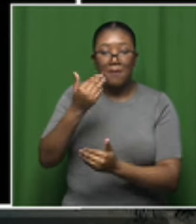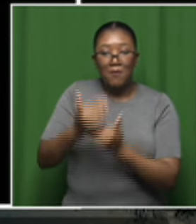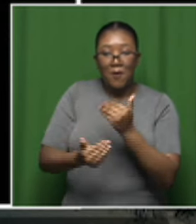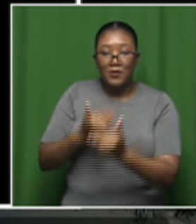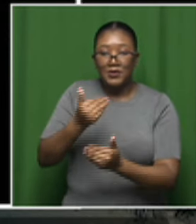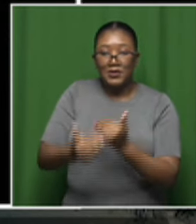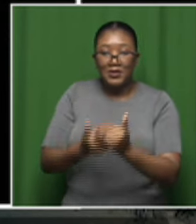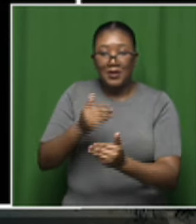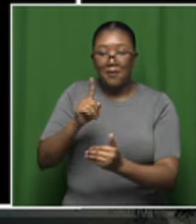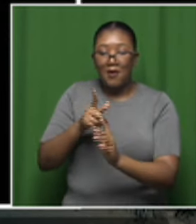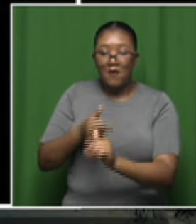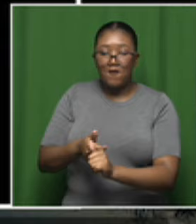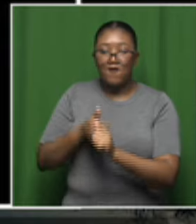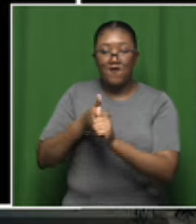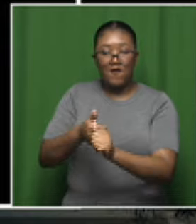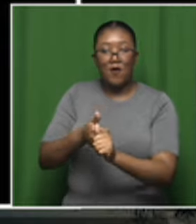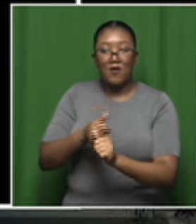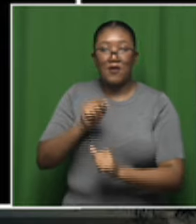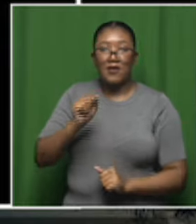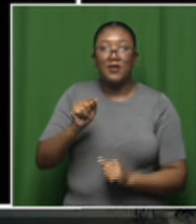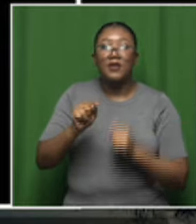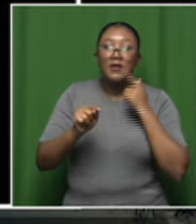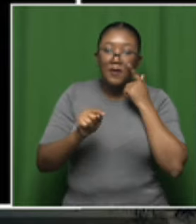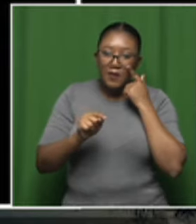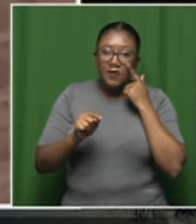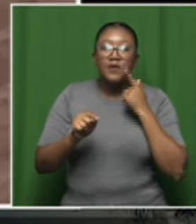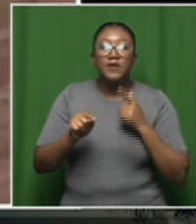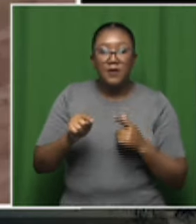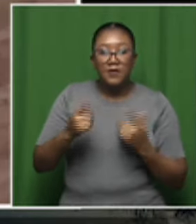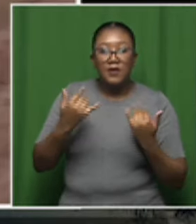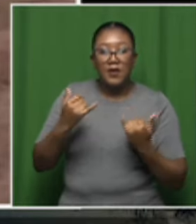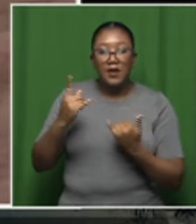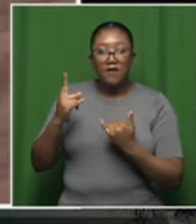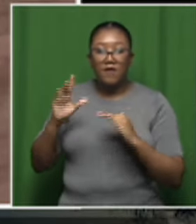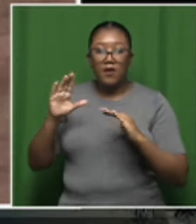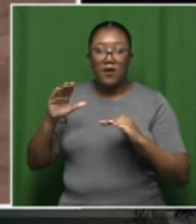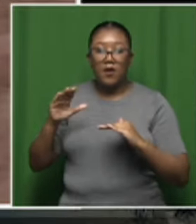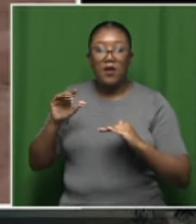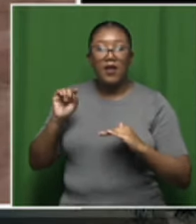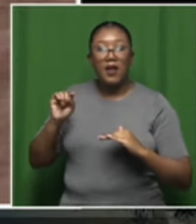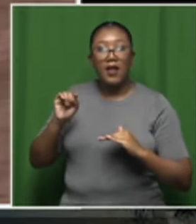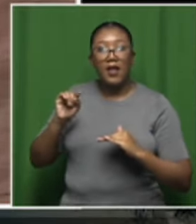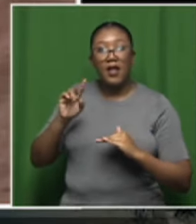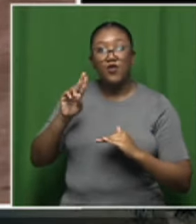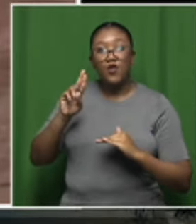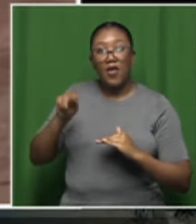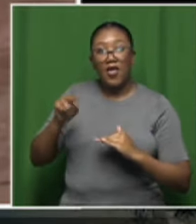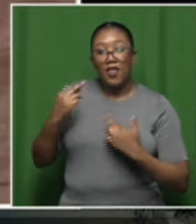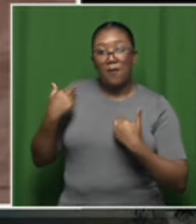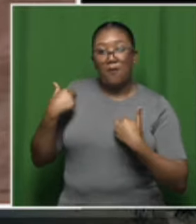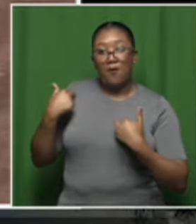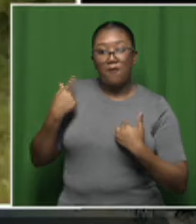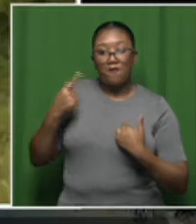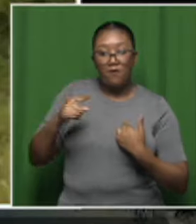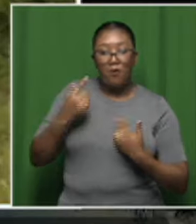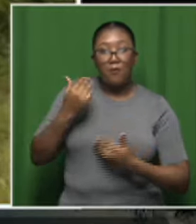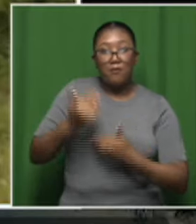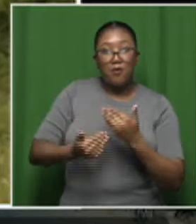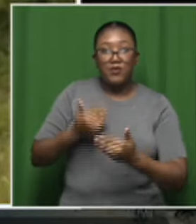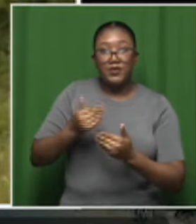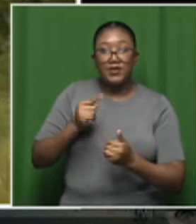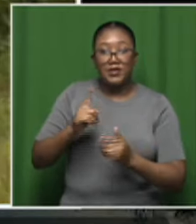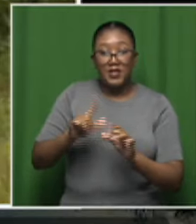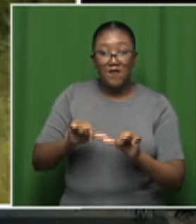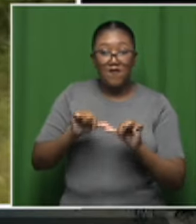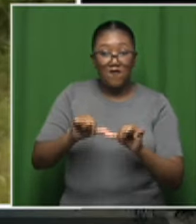is MONUSC that was given a task to repatriate these bodies. Then after all those